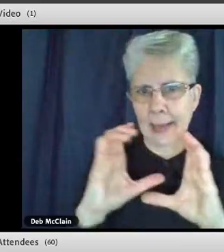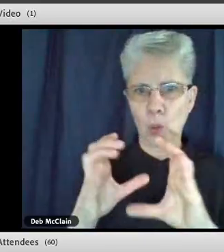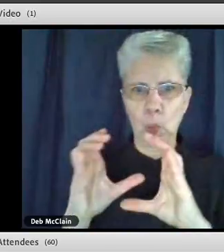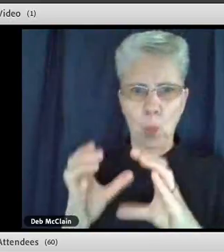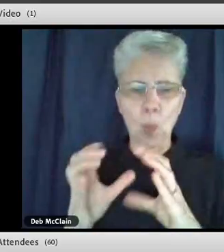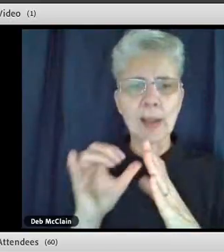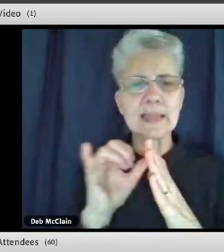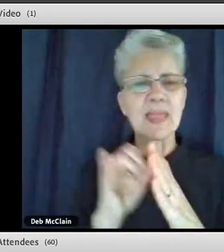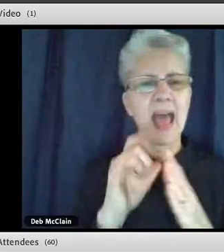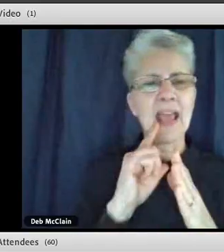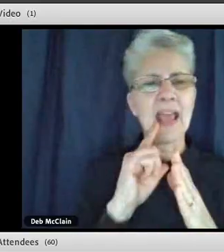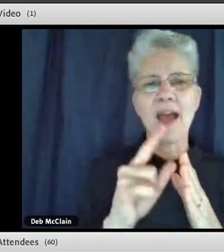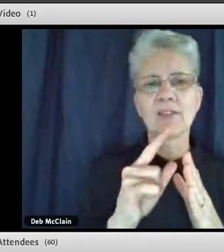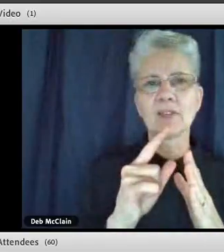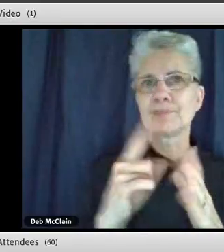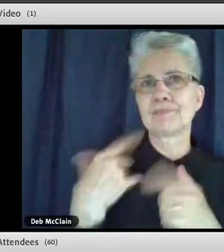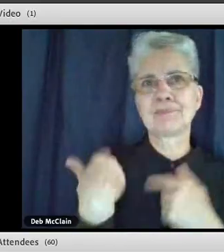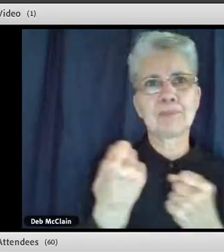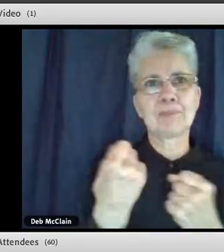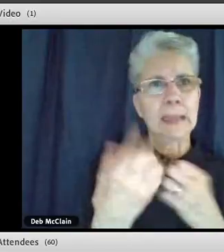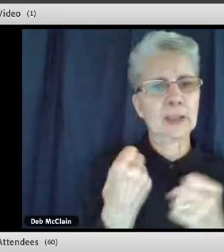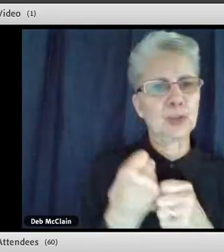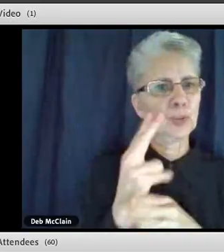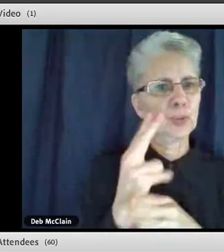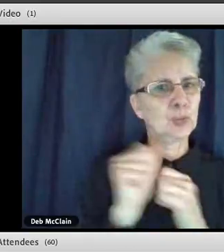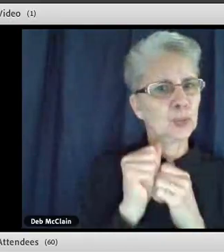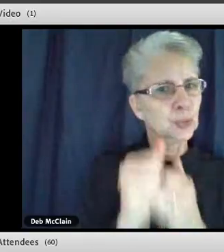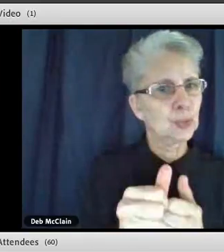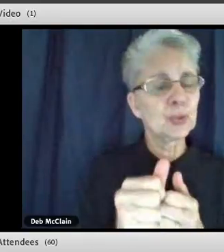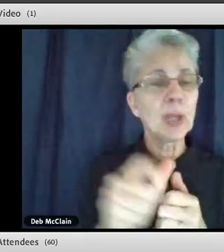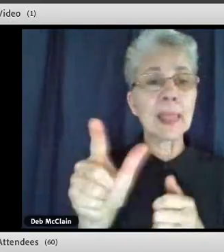been around for a very long time in the library world,